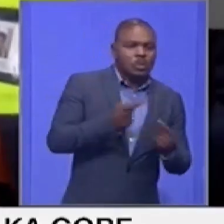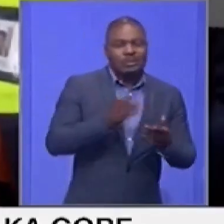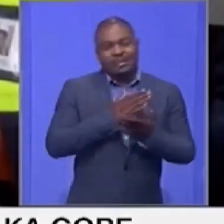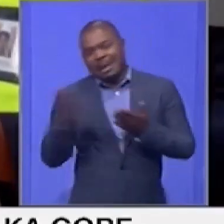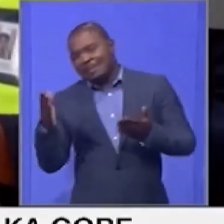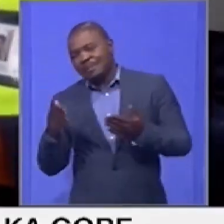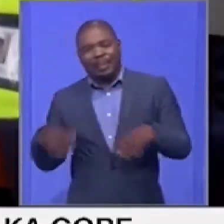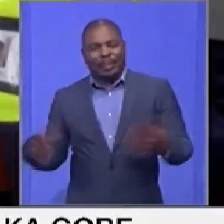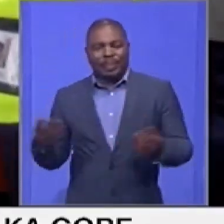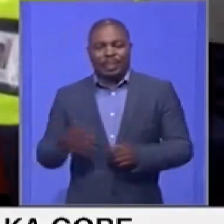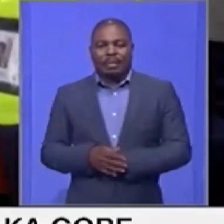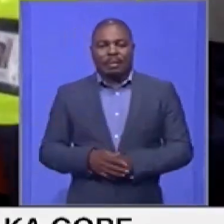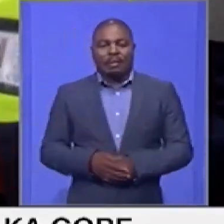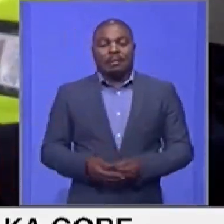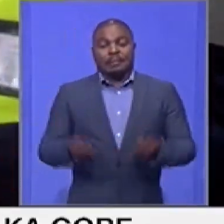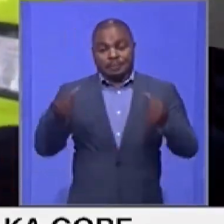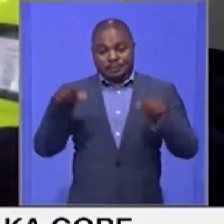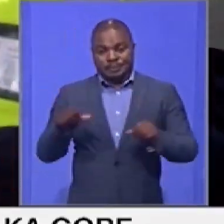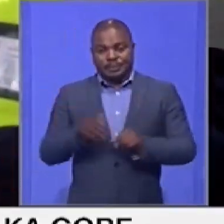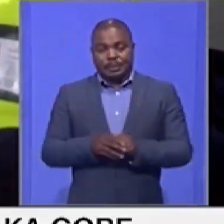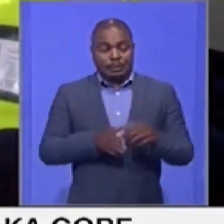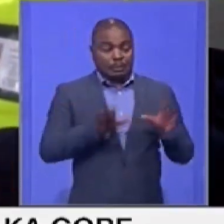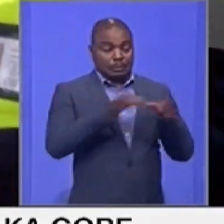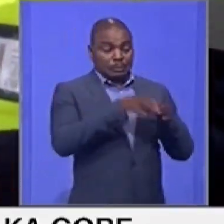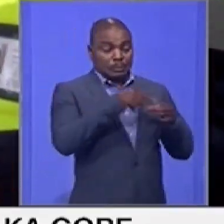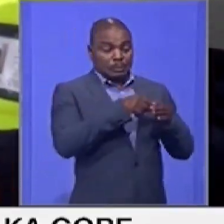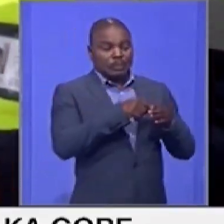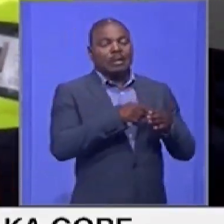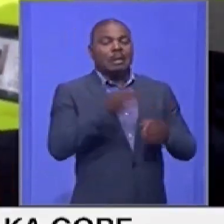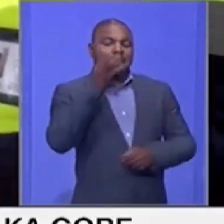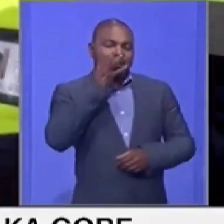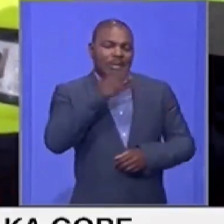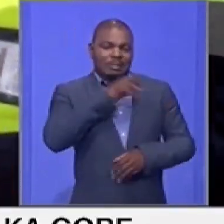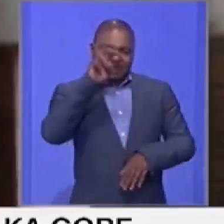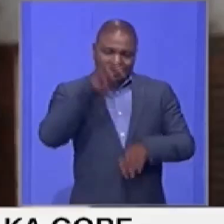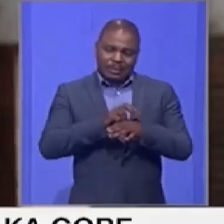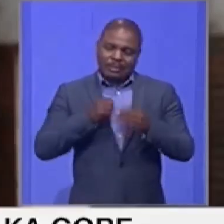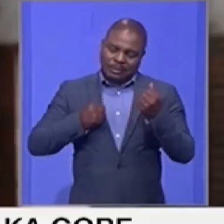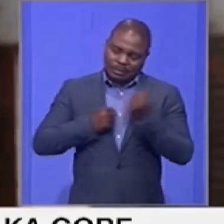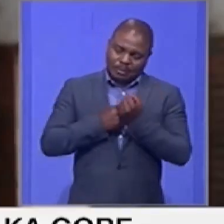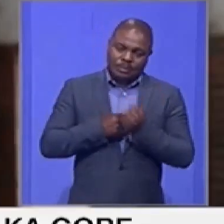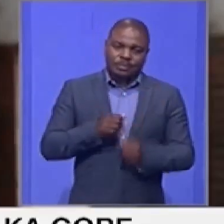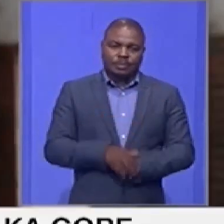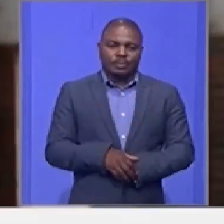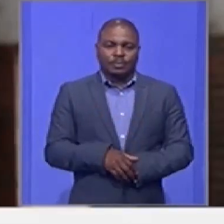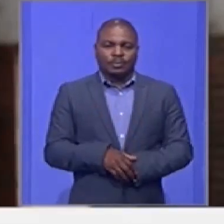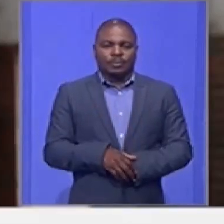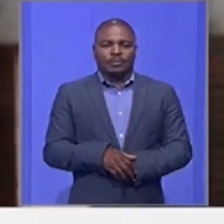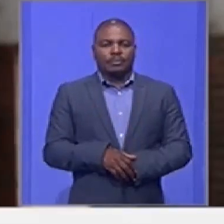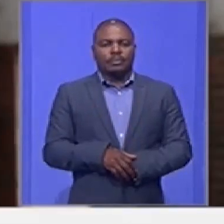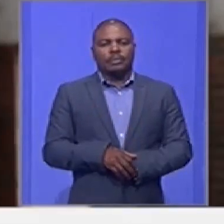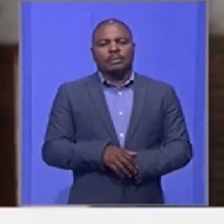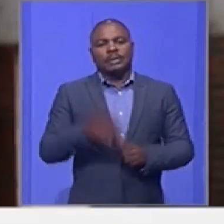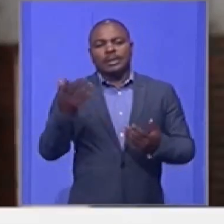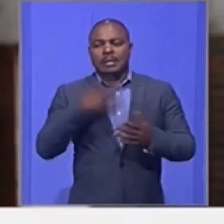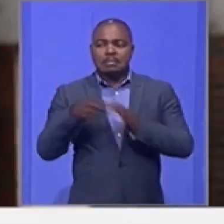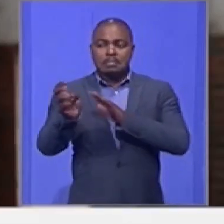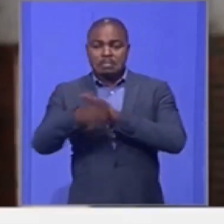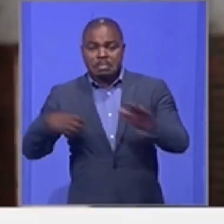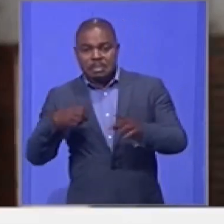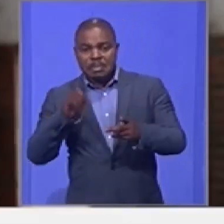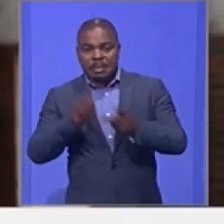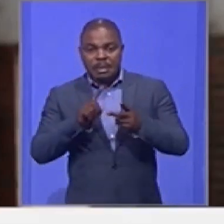di sa le mothating ona sehlopha sena se re ho ntse ho hlokeha tshehetso. Ba itshuba mo dikoshekeng ha ba etsa go utswa se ba se utswang kwa